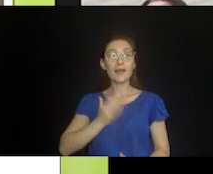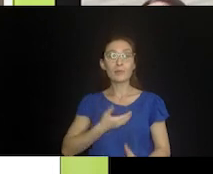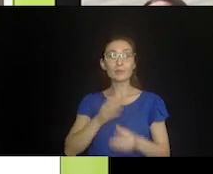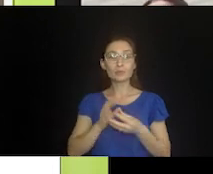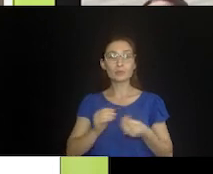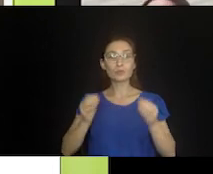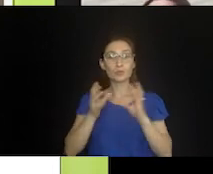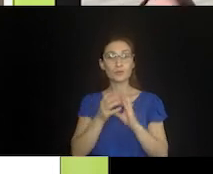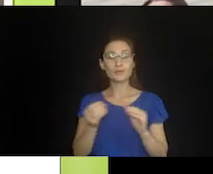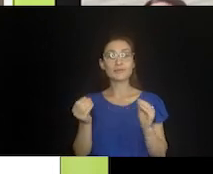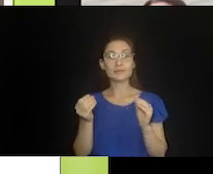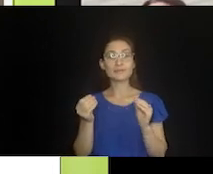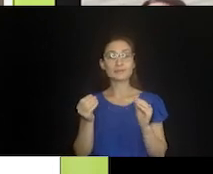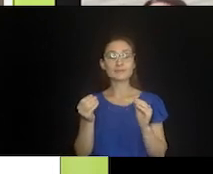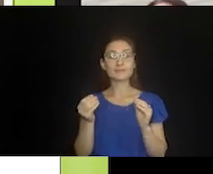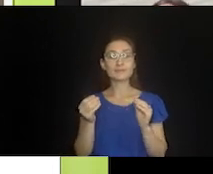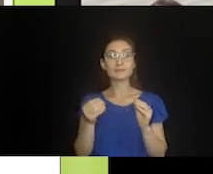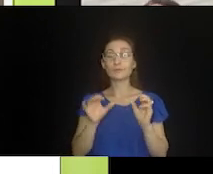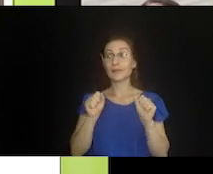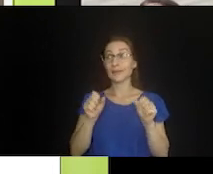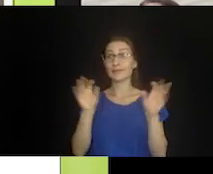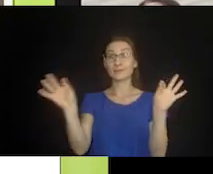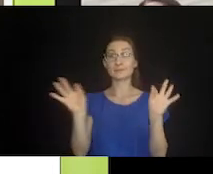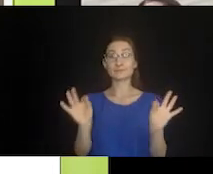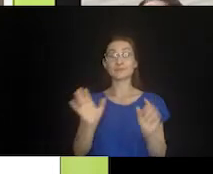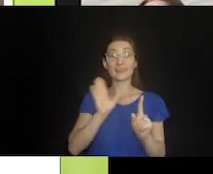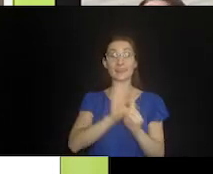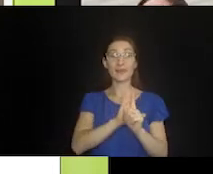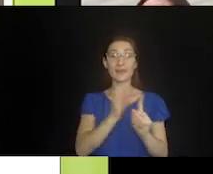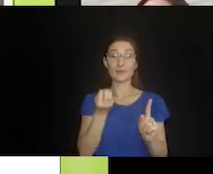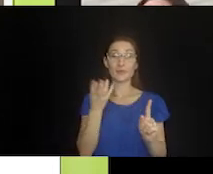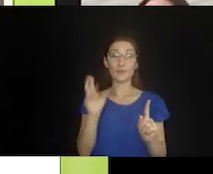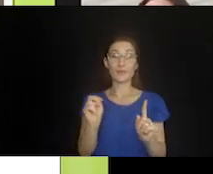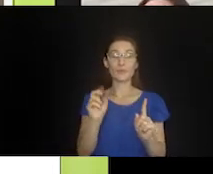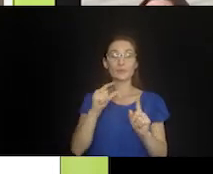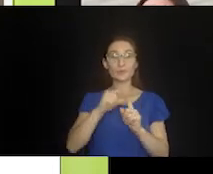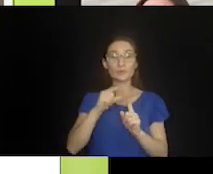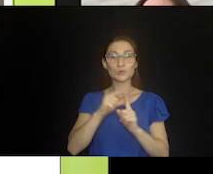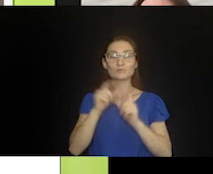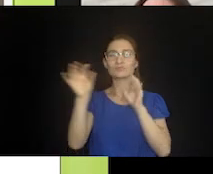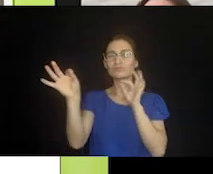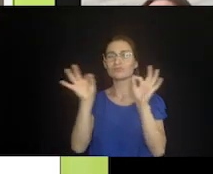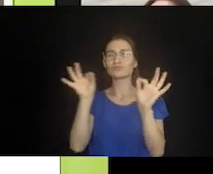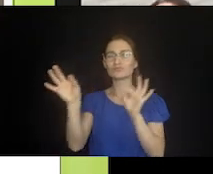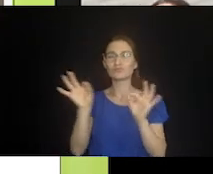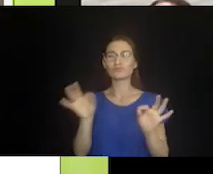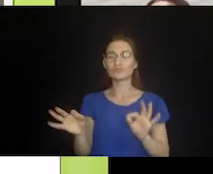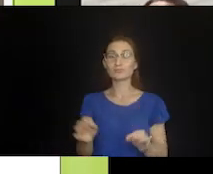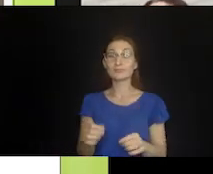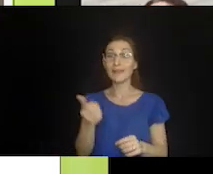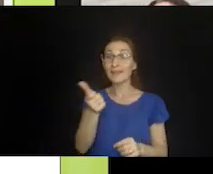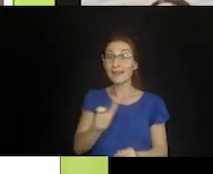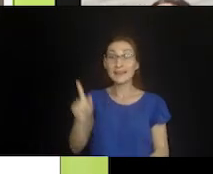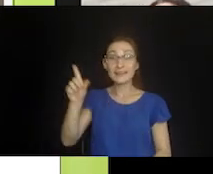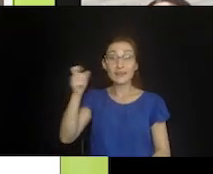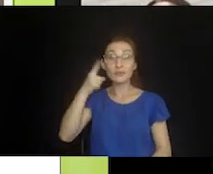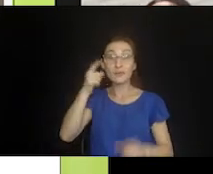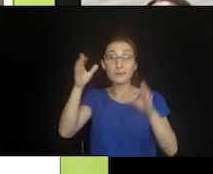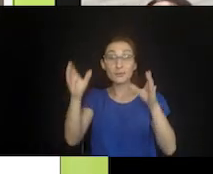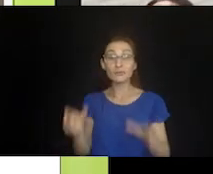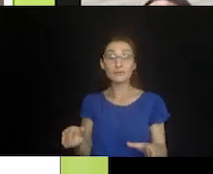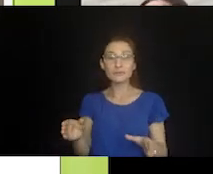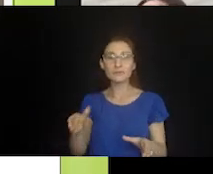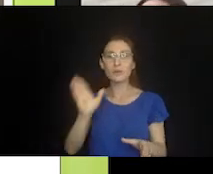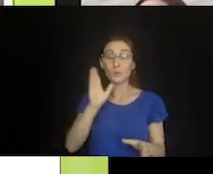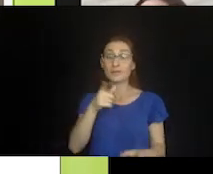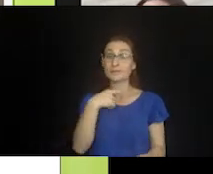and being able to tell their story, being able to explain it in their own terms, because